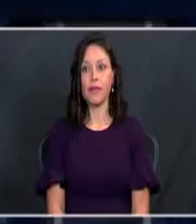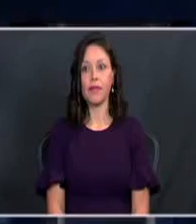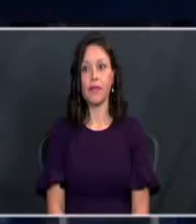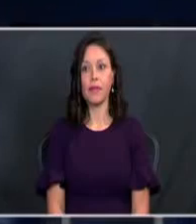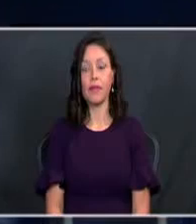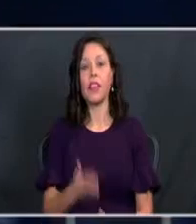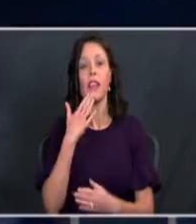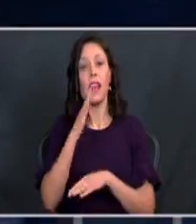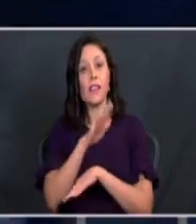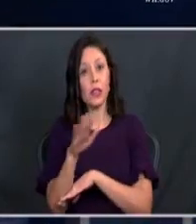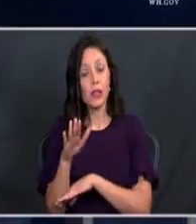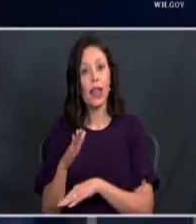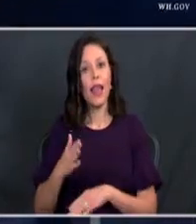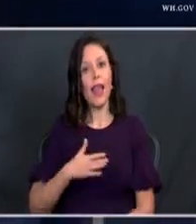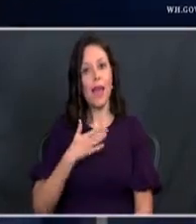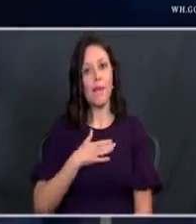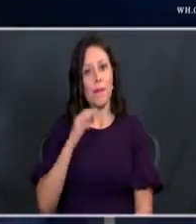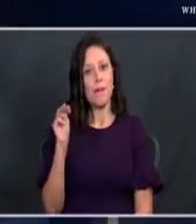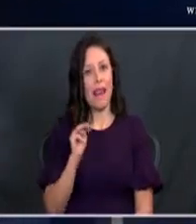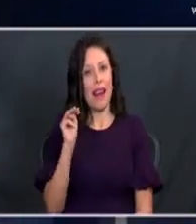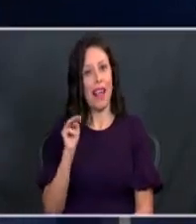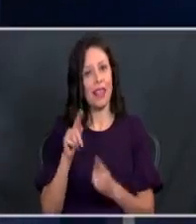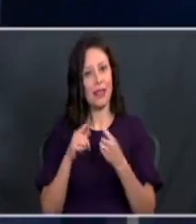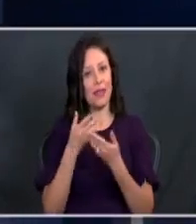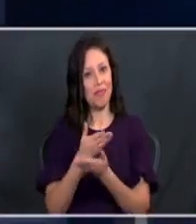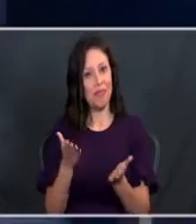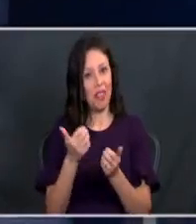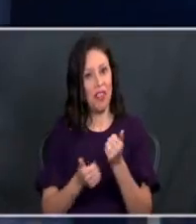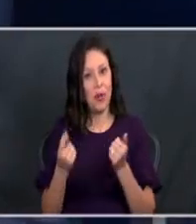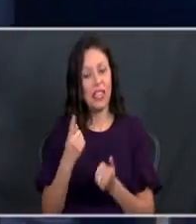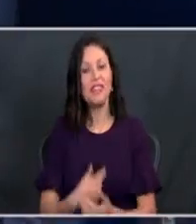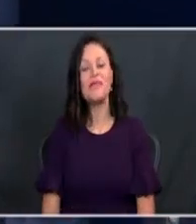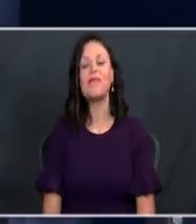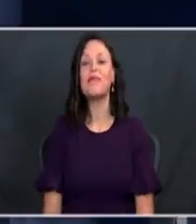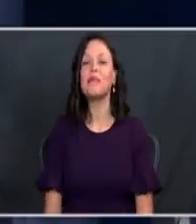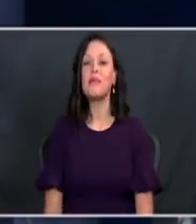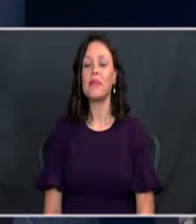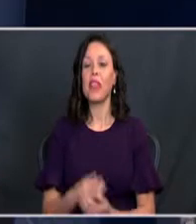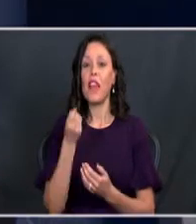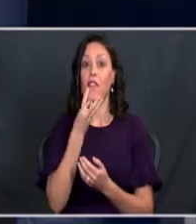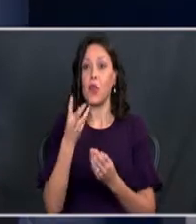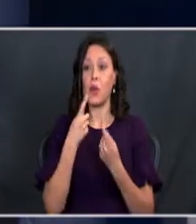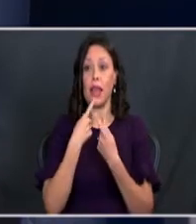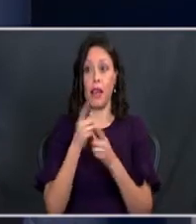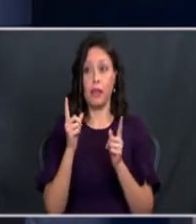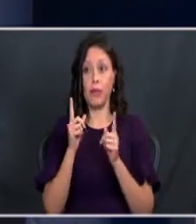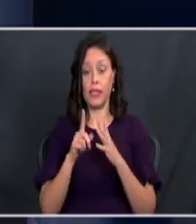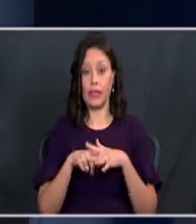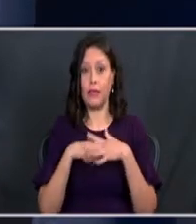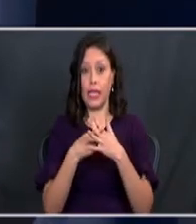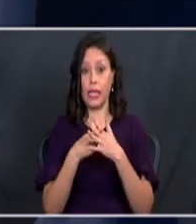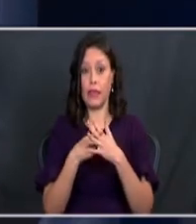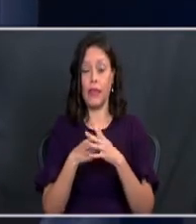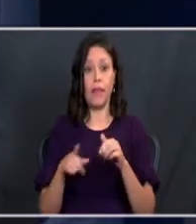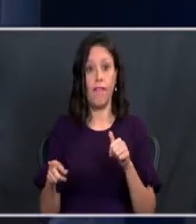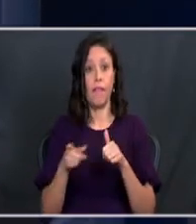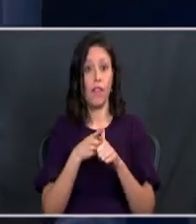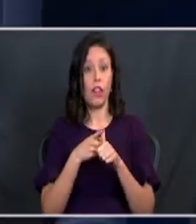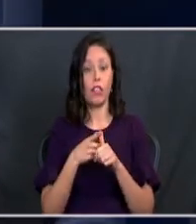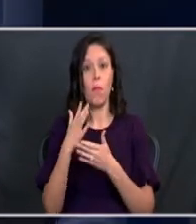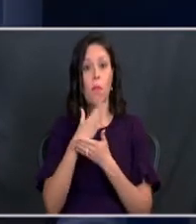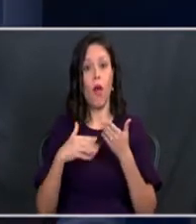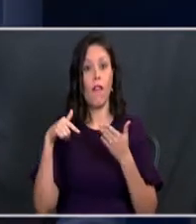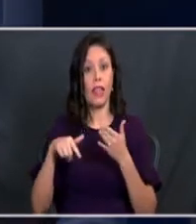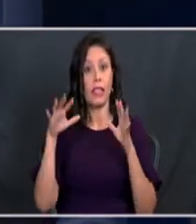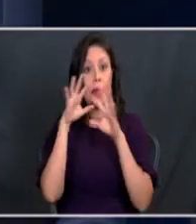Ms. Good afternoon. Happy Monday to everyone. A couple of announcements at the top. First, as a part of this